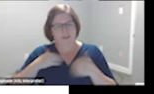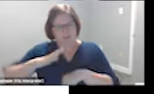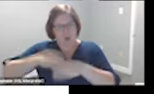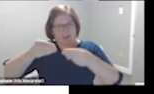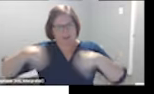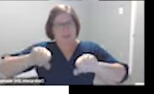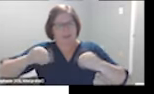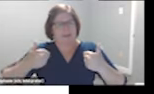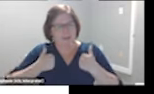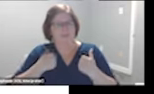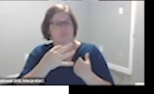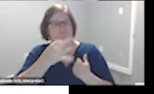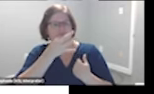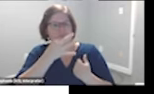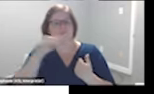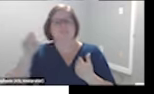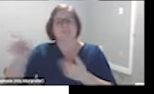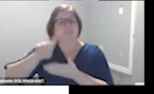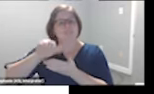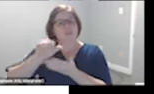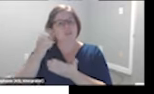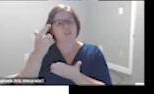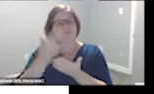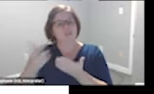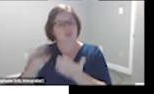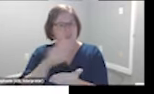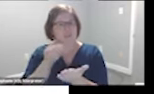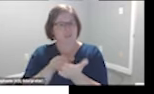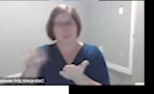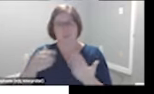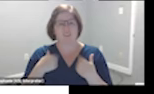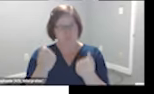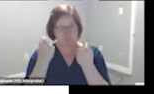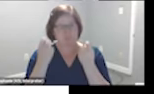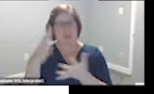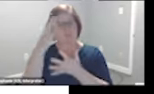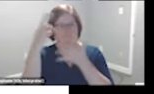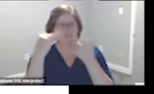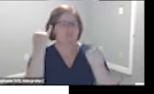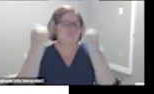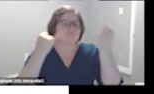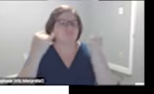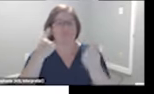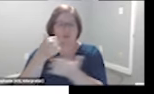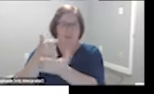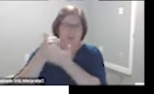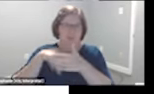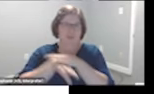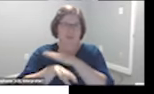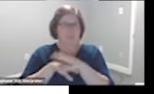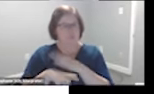The Disability Resource Center has many solutions for how to be more accessible. They're also there for